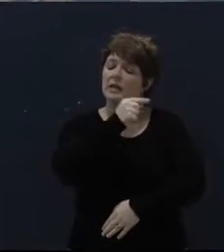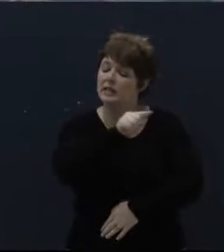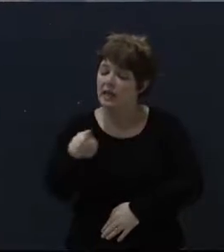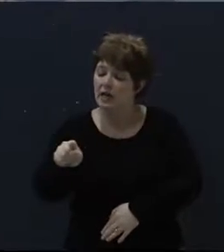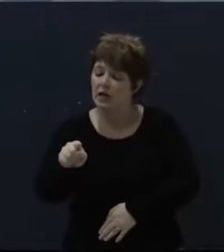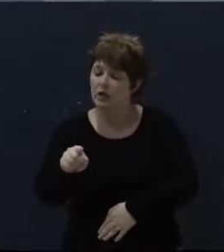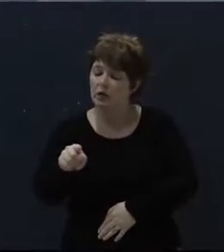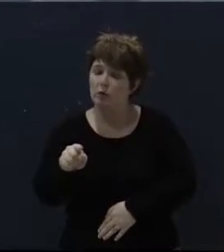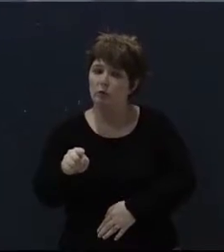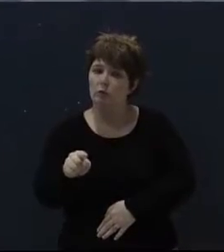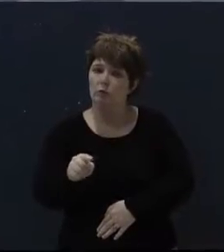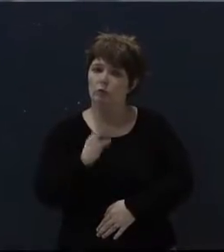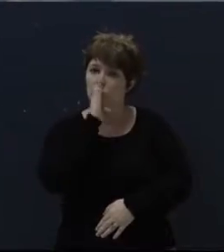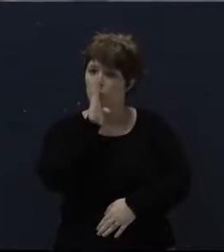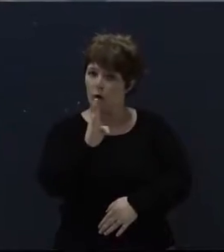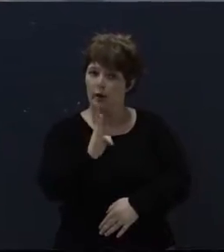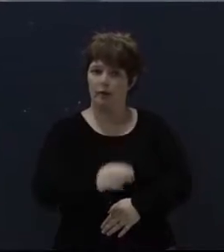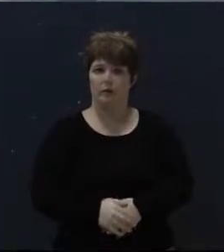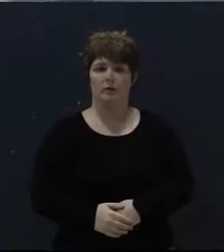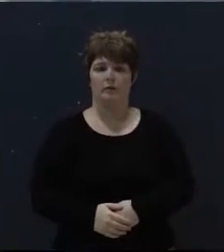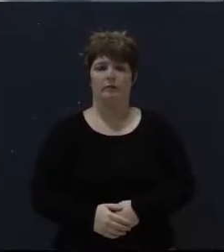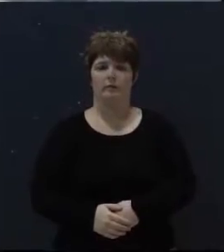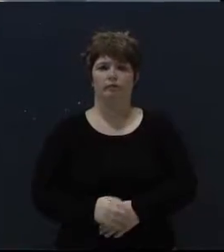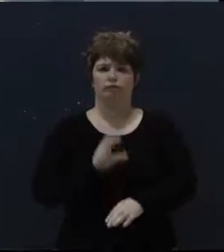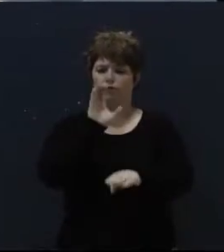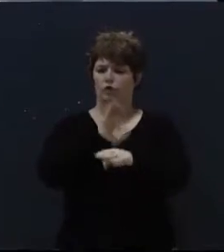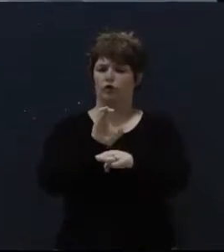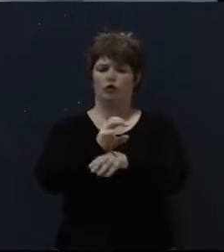is? Too worldly.